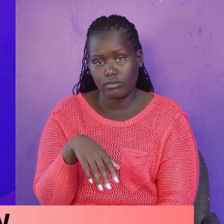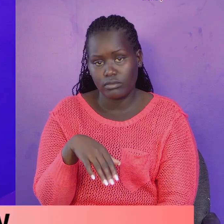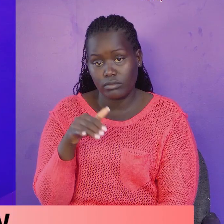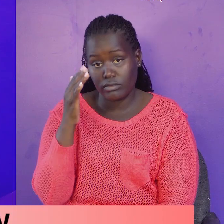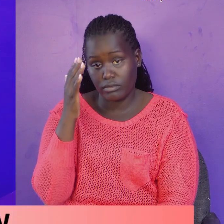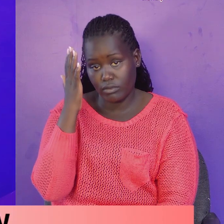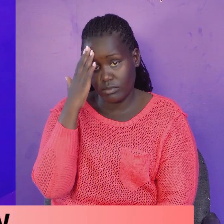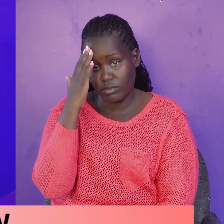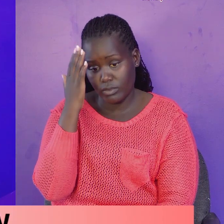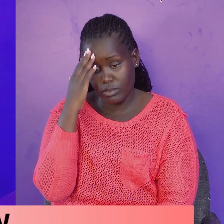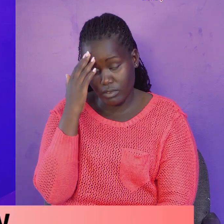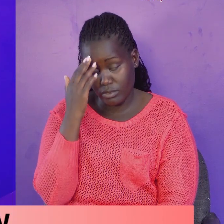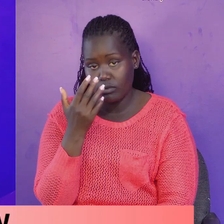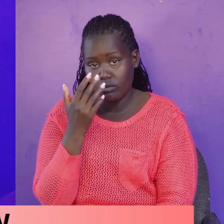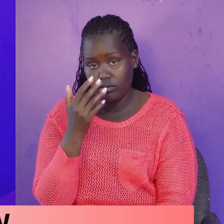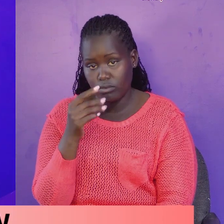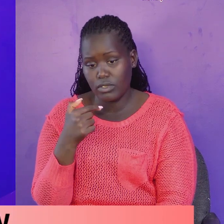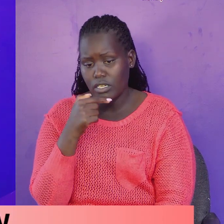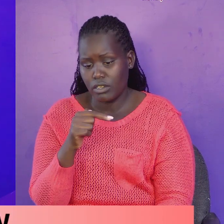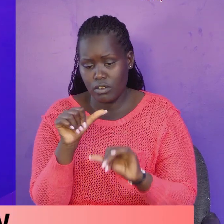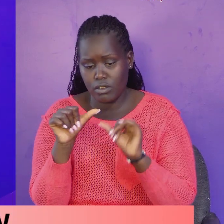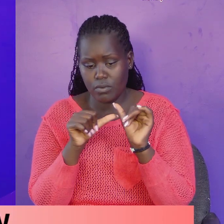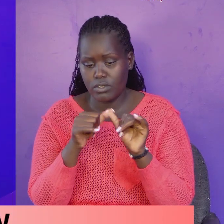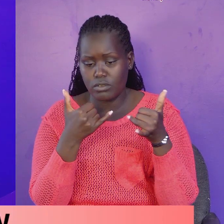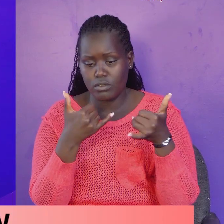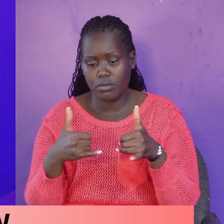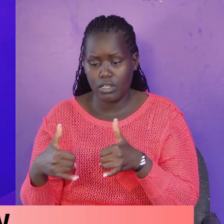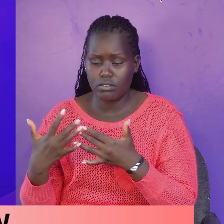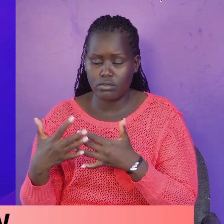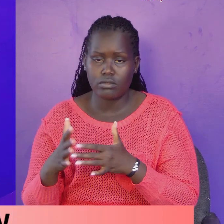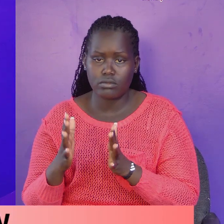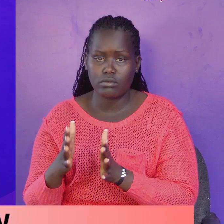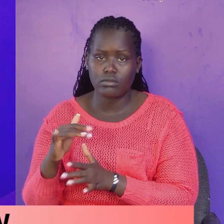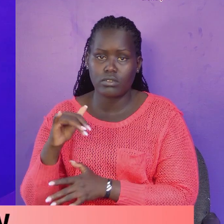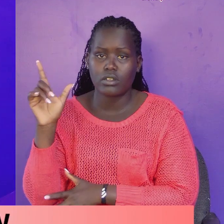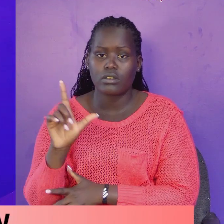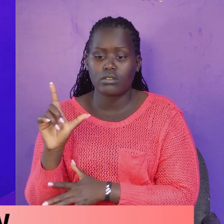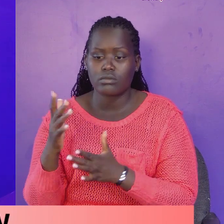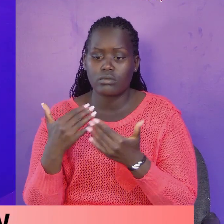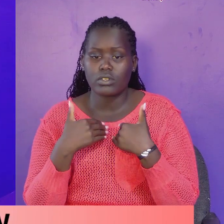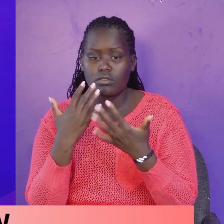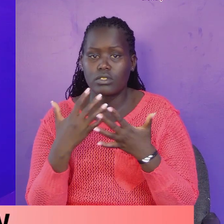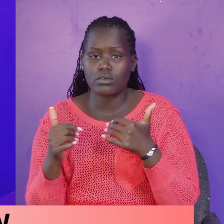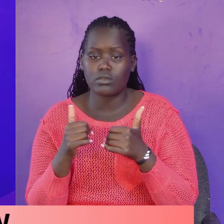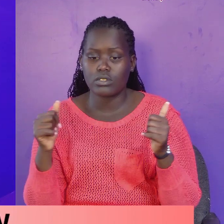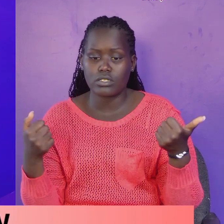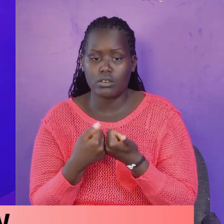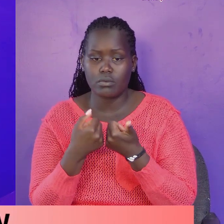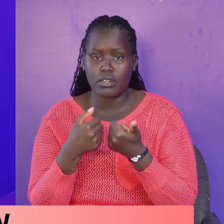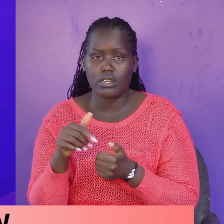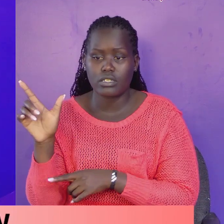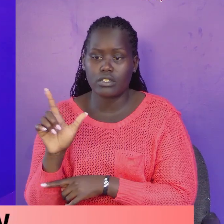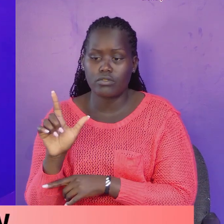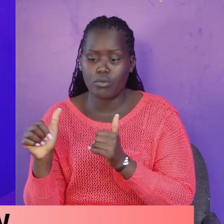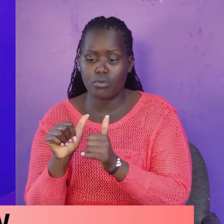Malolo, about players at Liverpool. I think there's something that is happening at Liverpool that is